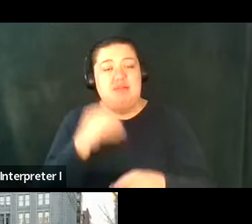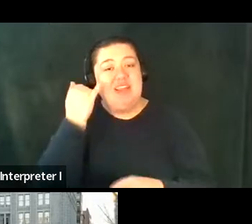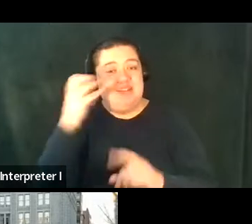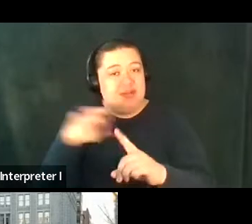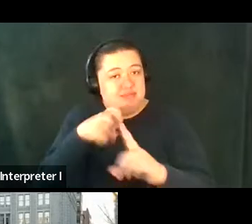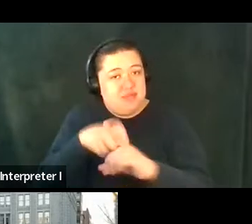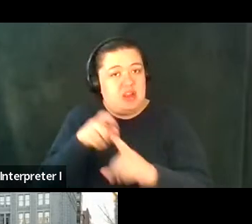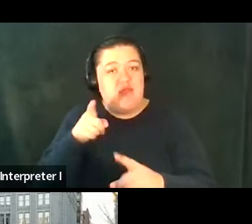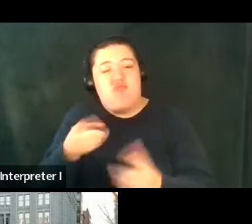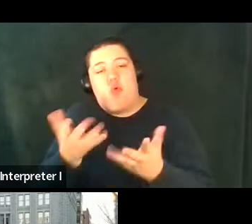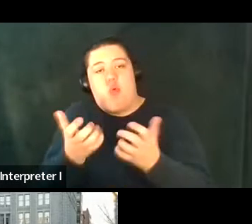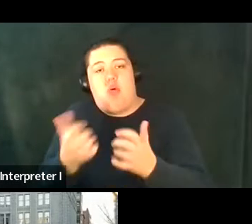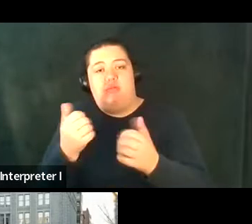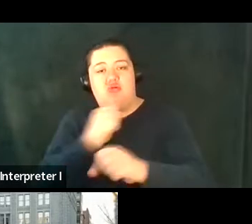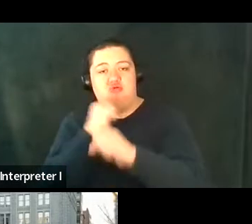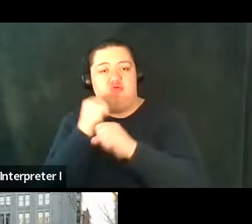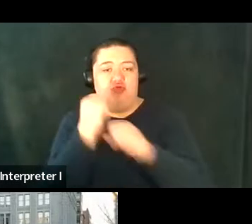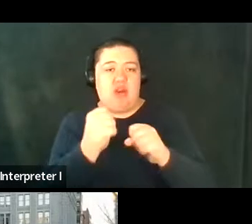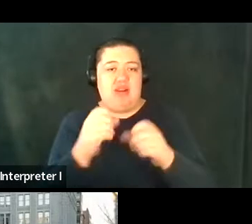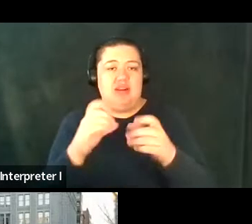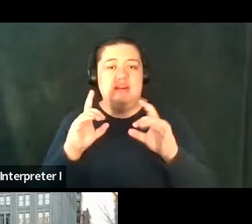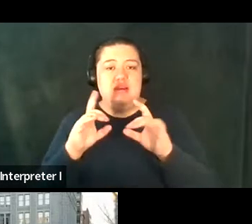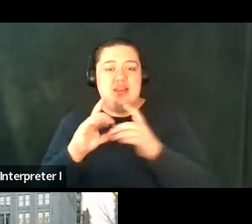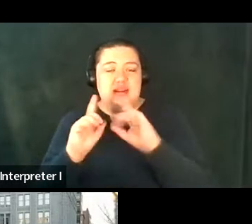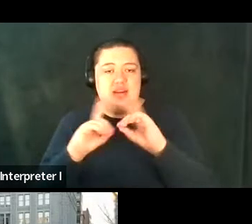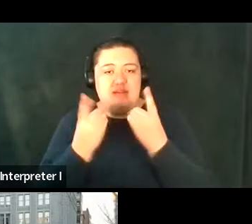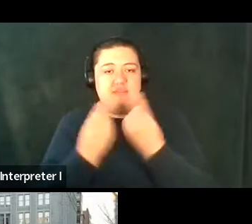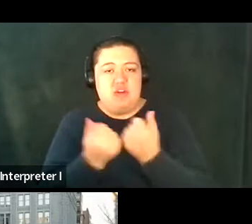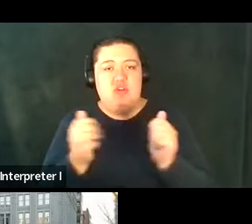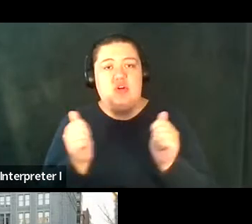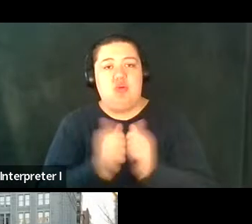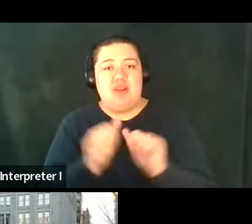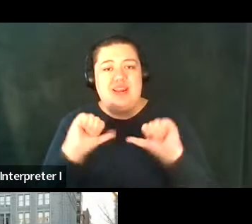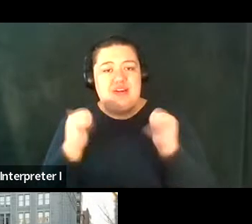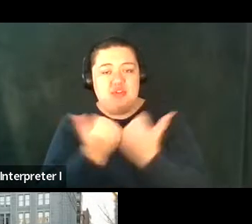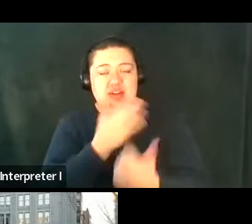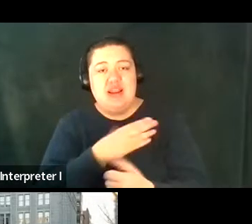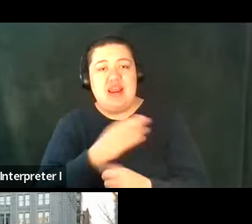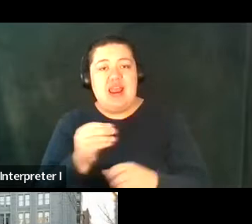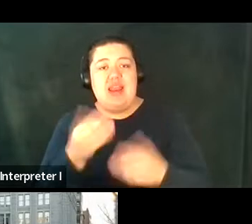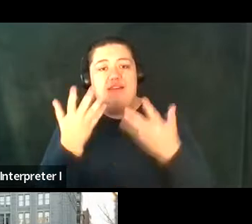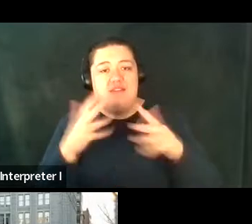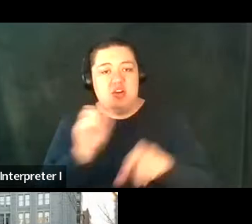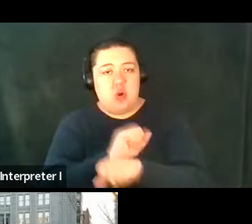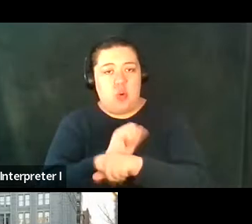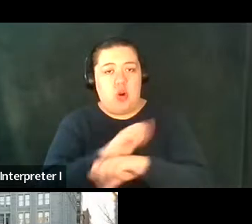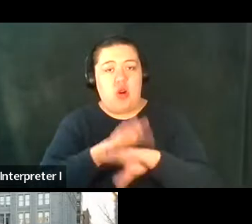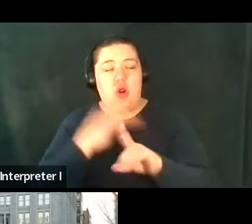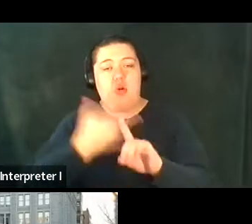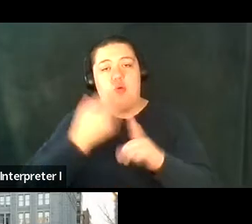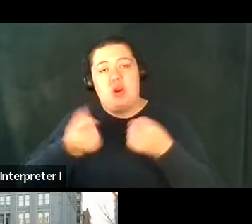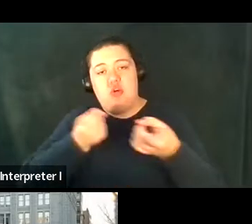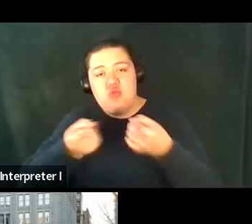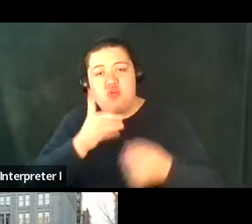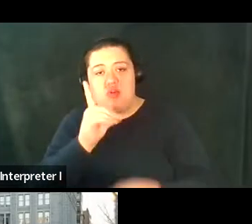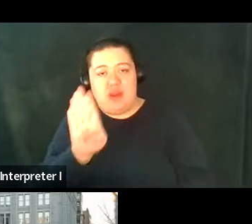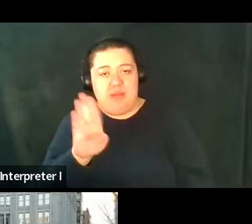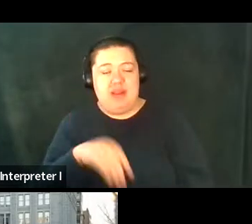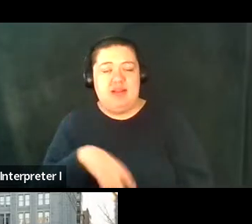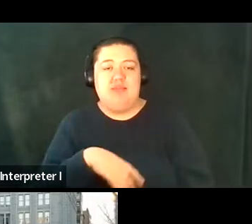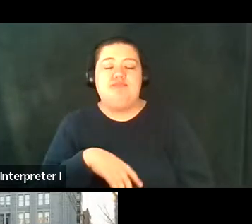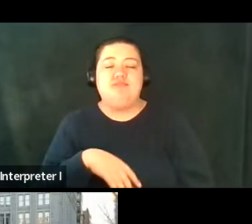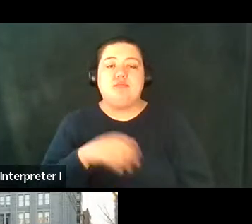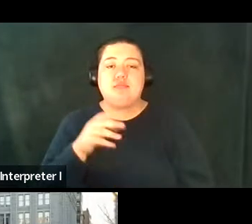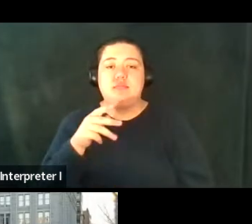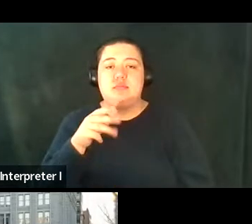strengthen the division's relationship with sister agencies and to complete her division's work on the rent control database. Ms.